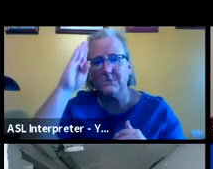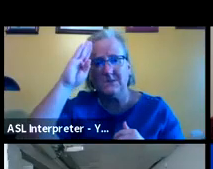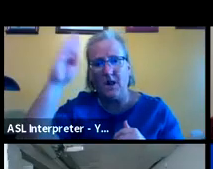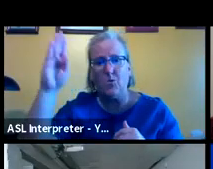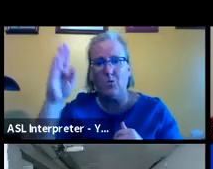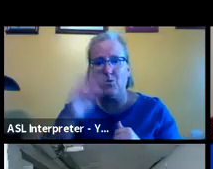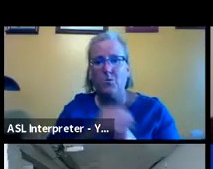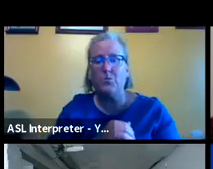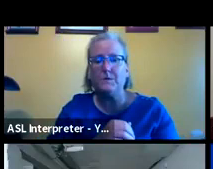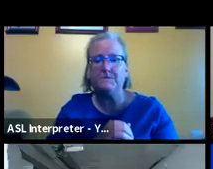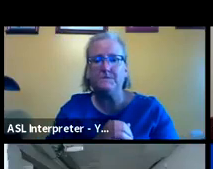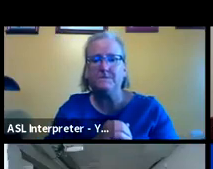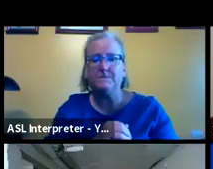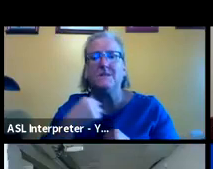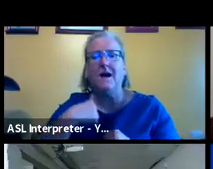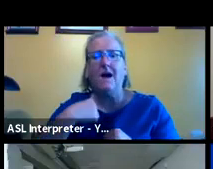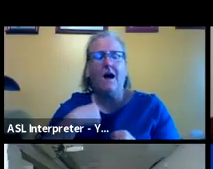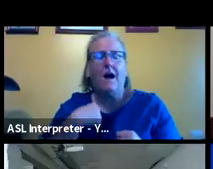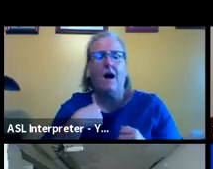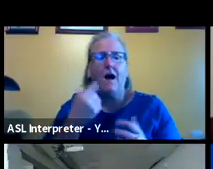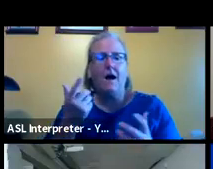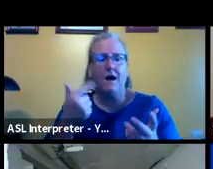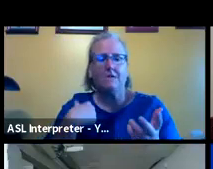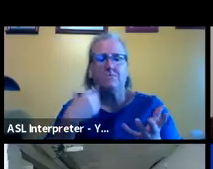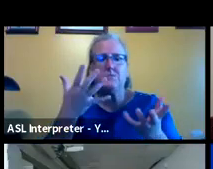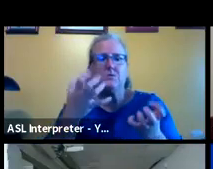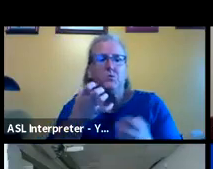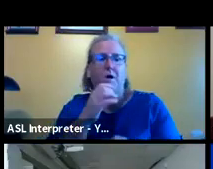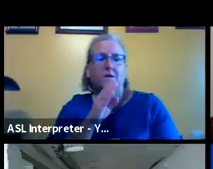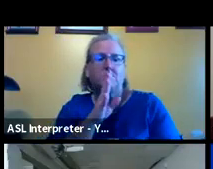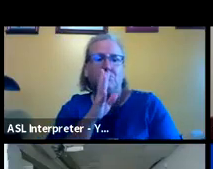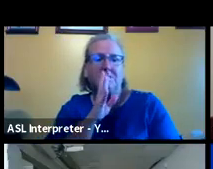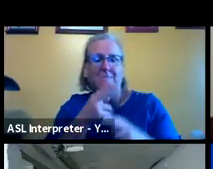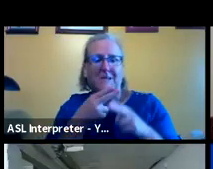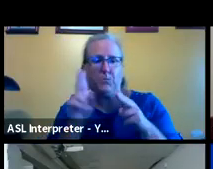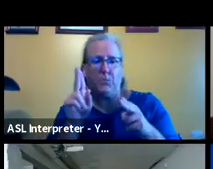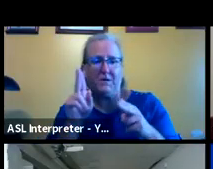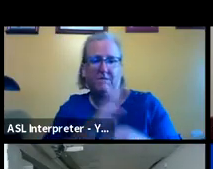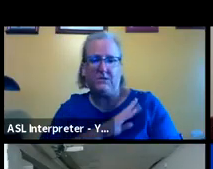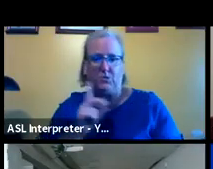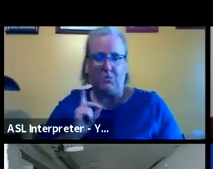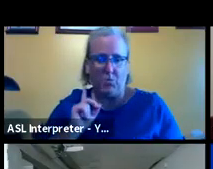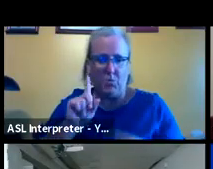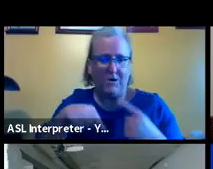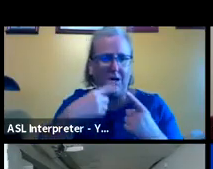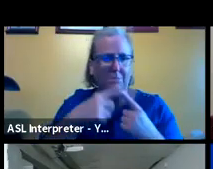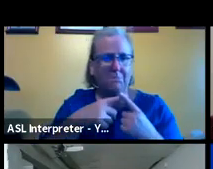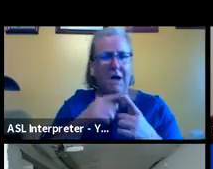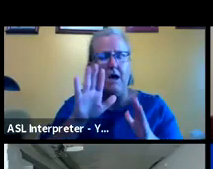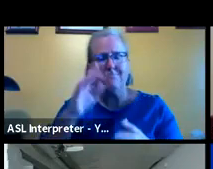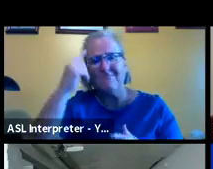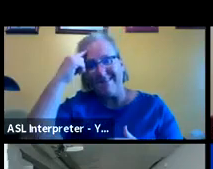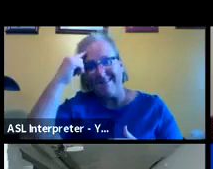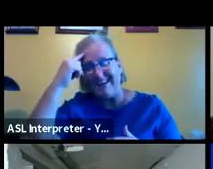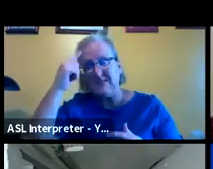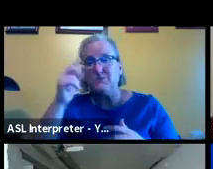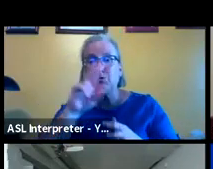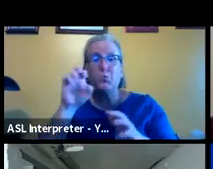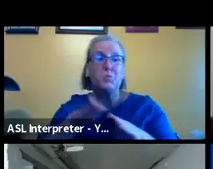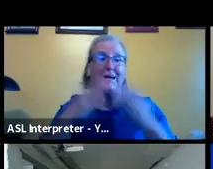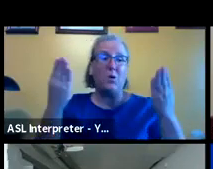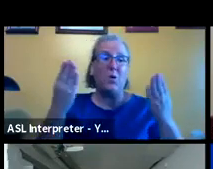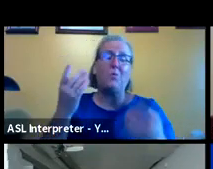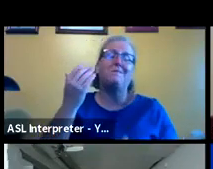you? I just wanted to speak briefly to the board about the consideration for reopening. I know that